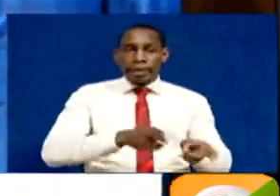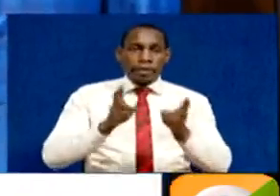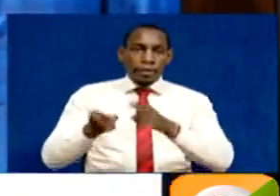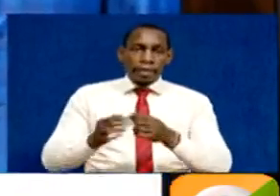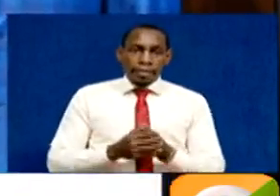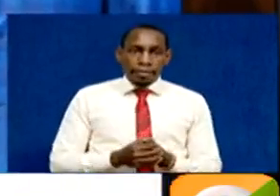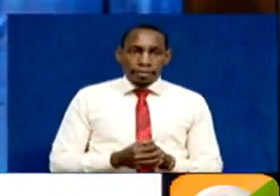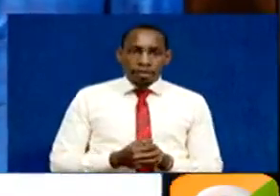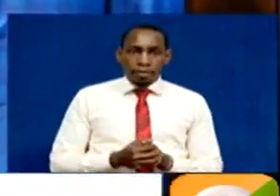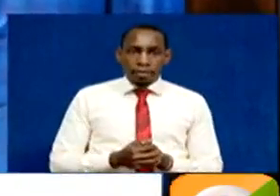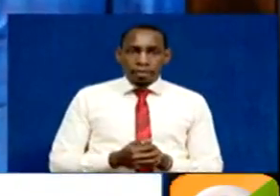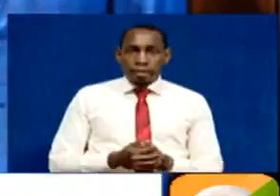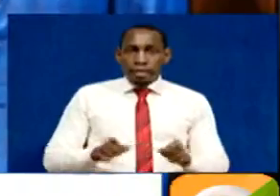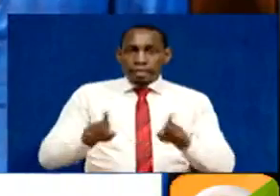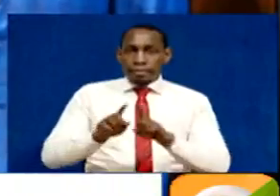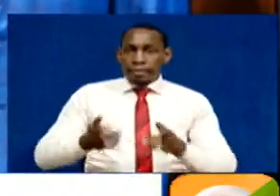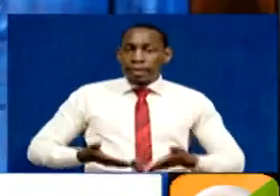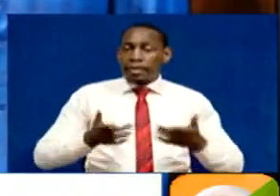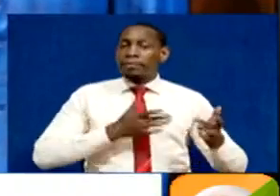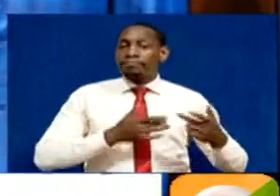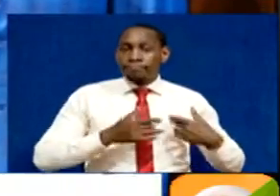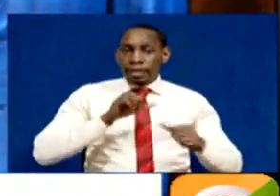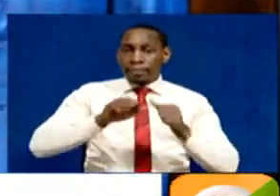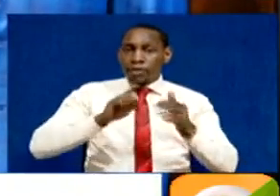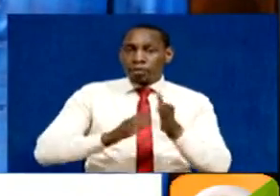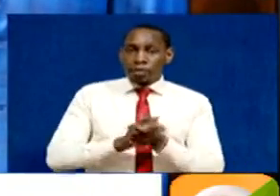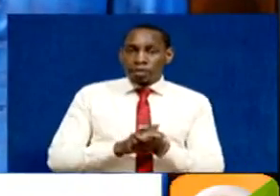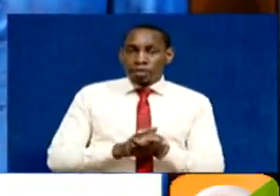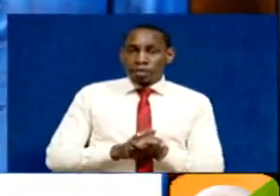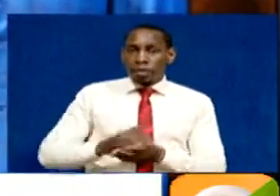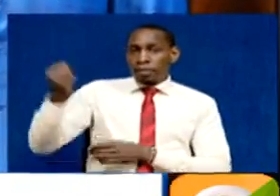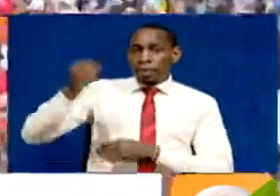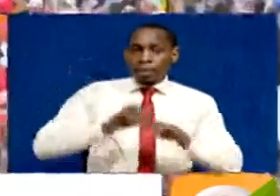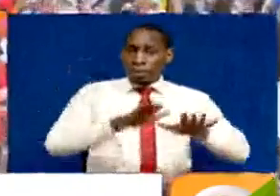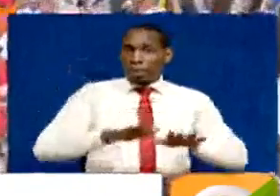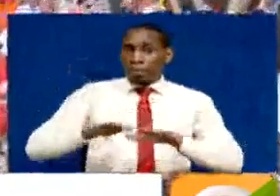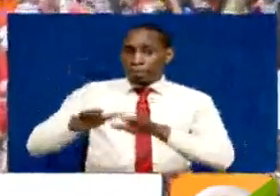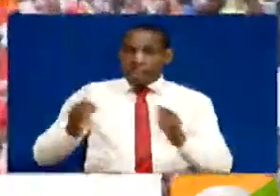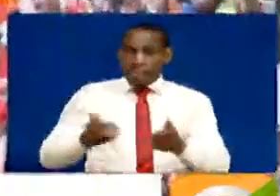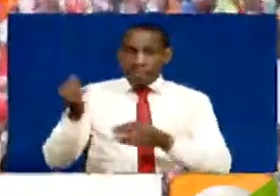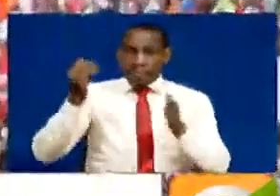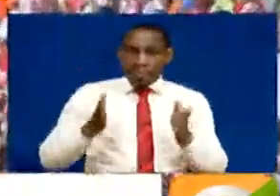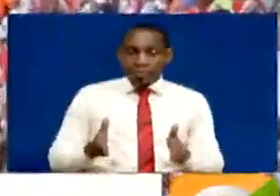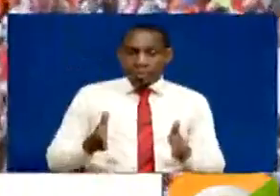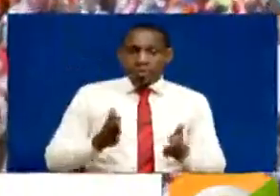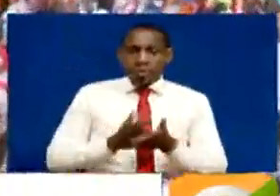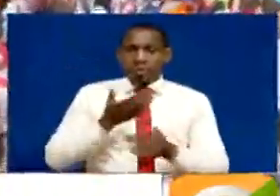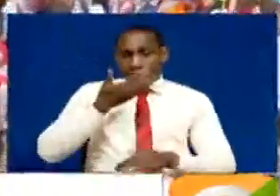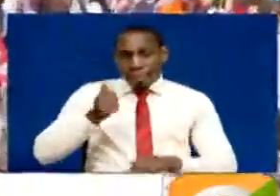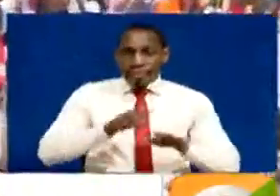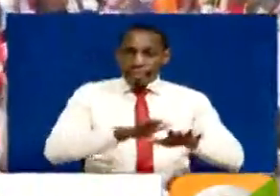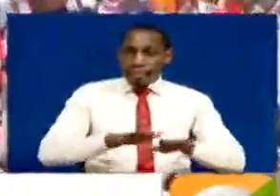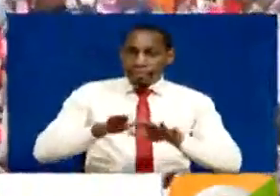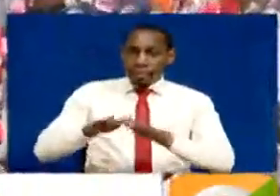normally. Archbishop Muheria also expressed concern about the country's political campaigns, urging politicians to take